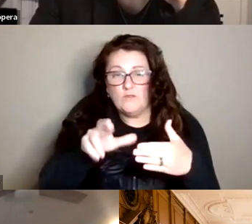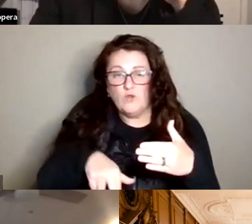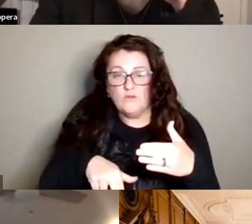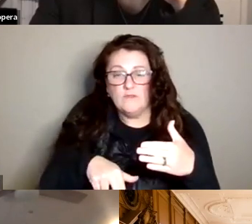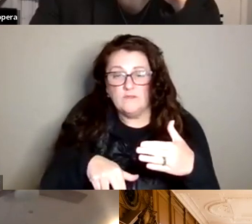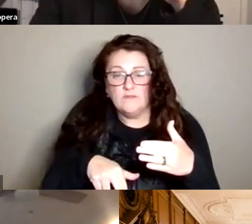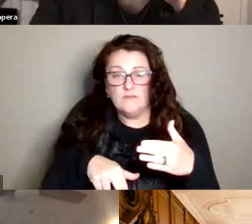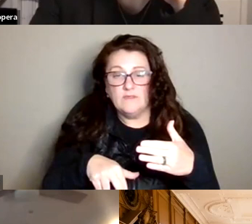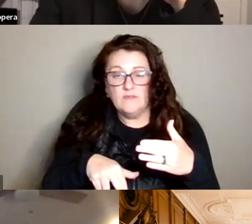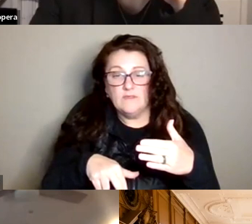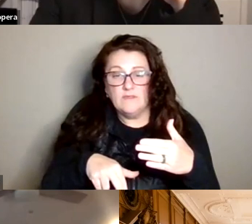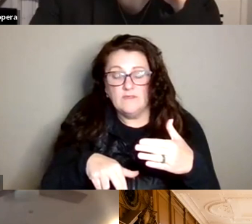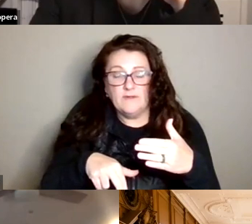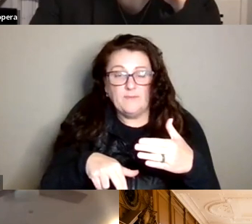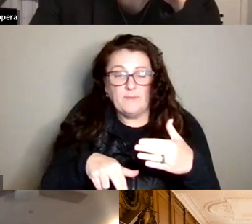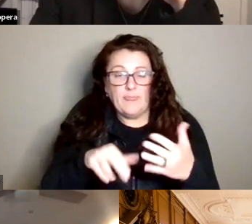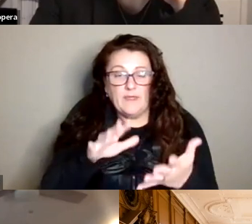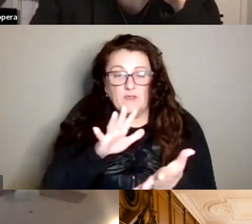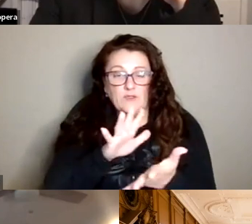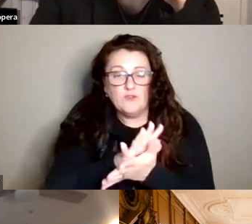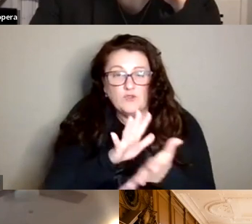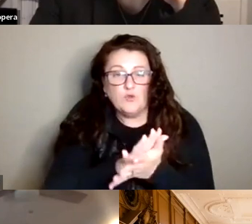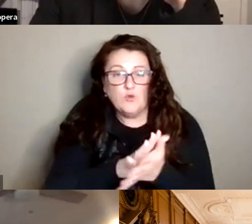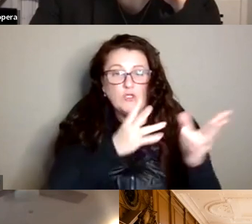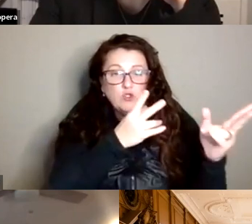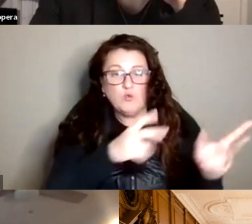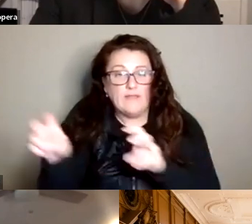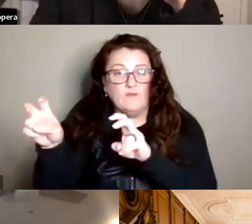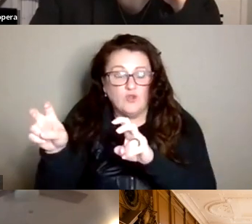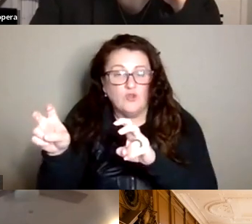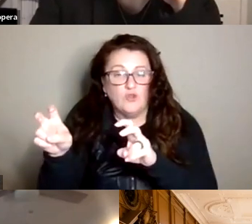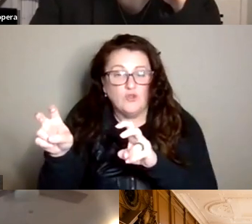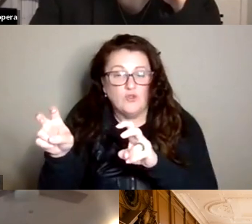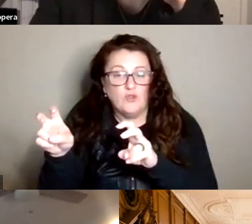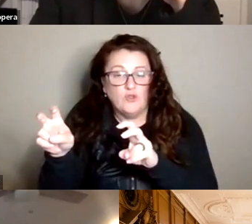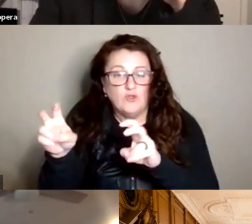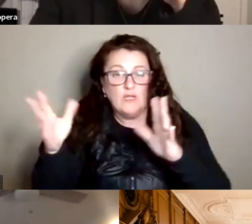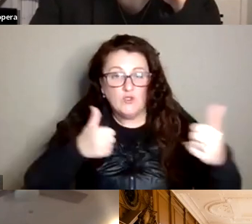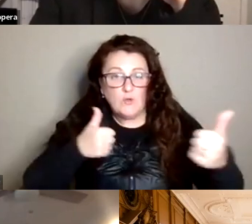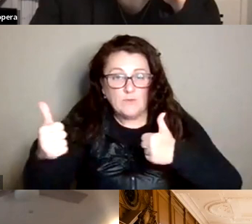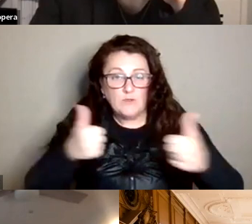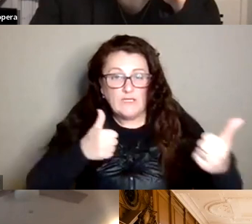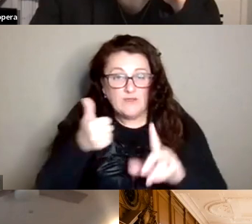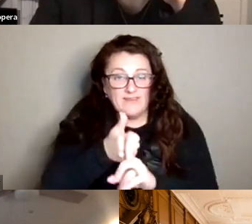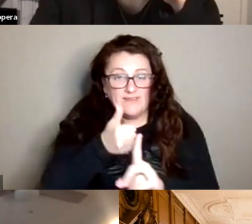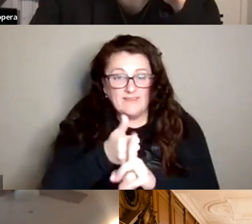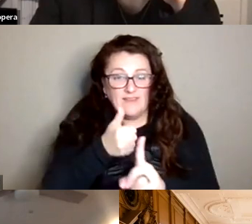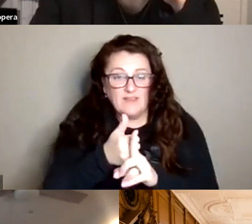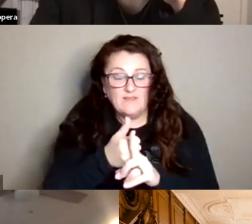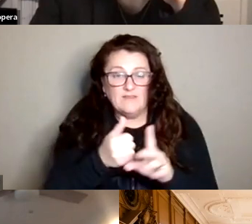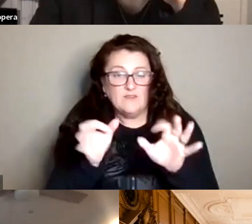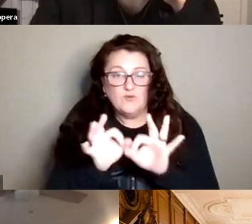building or the school makeup transfers, is that transportation infrastructure remain two